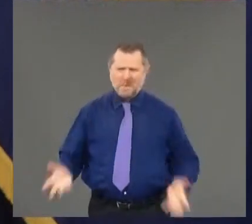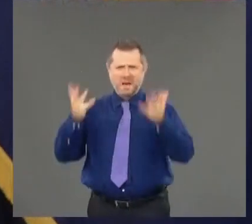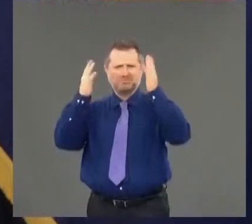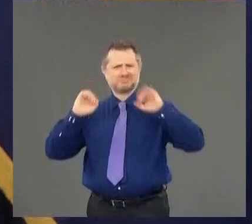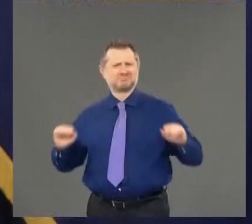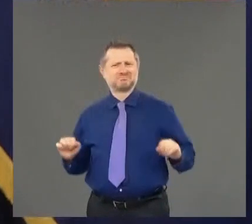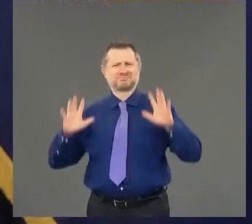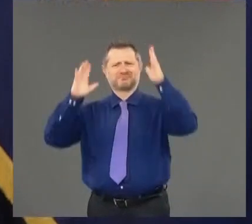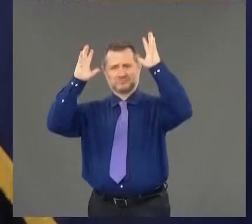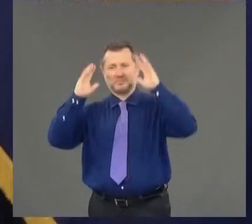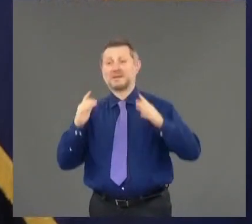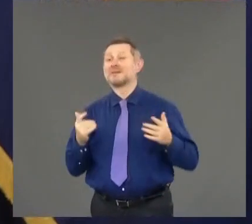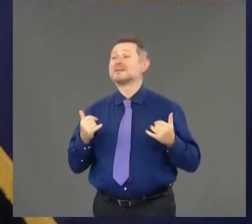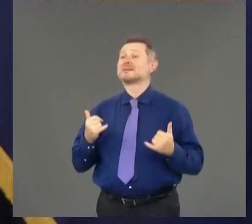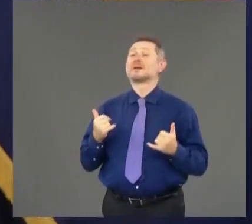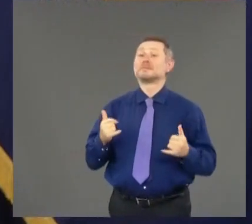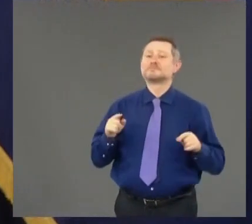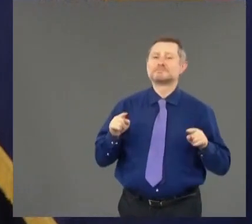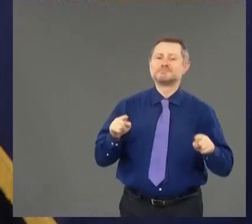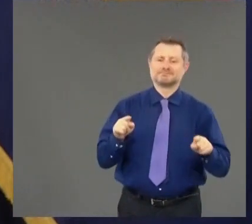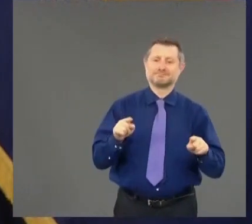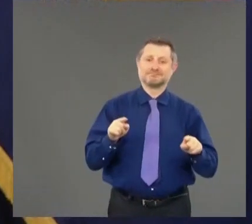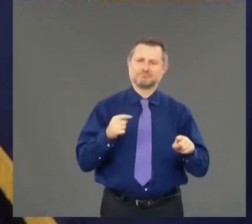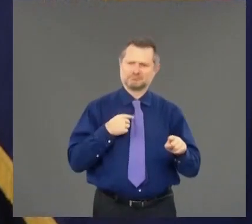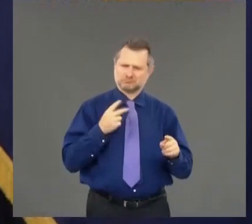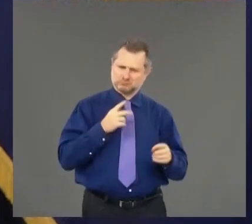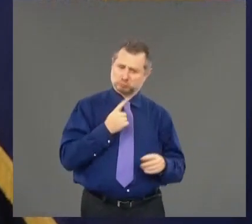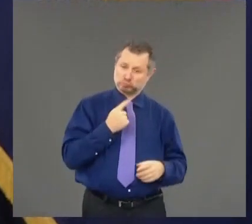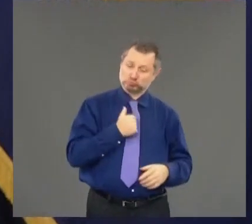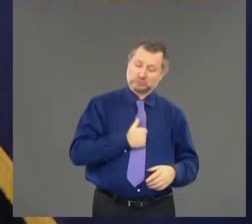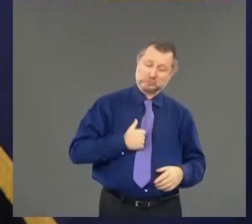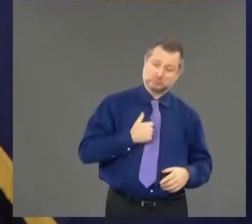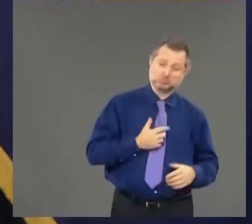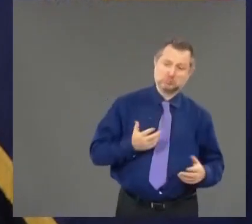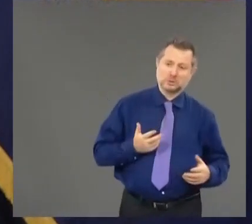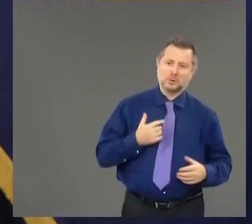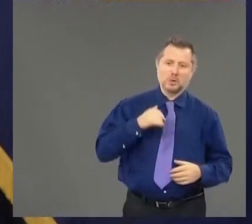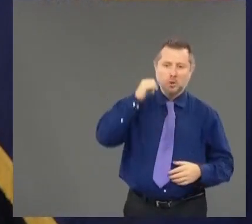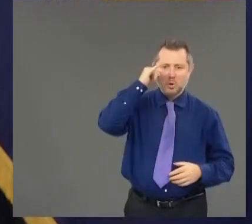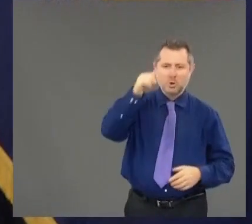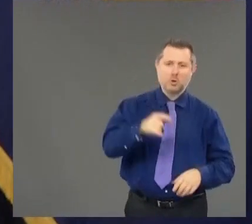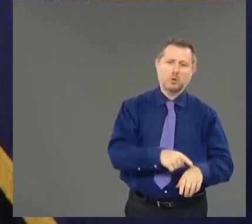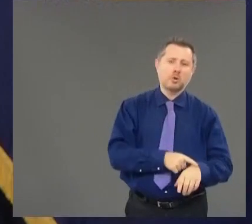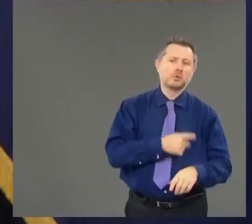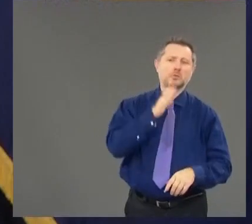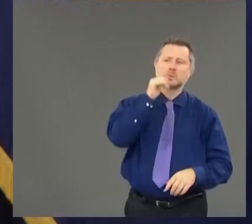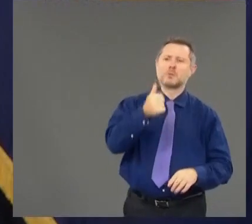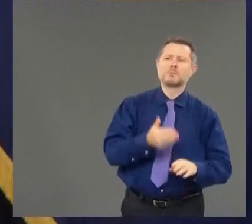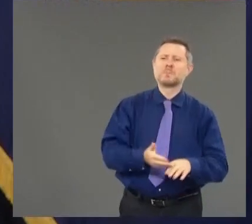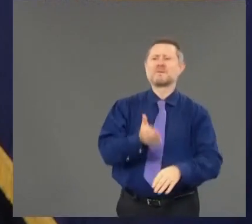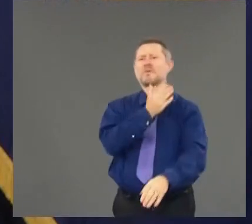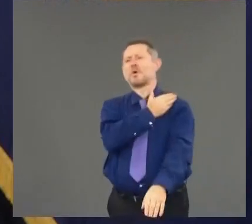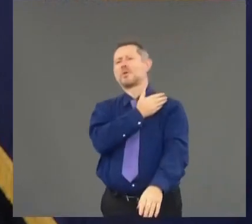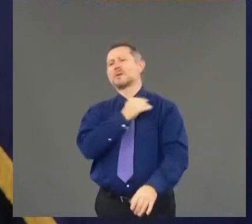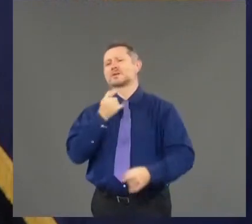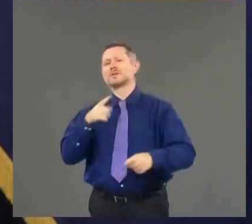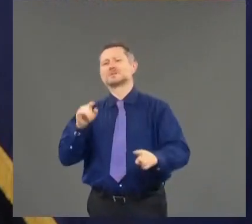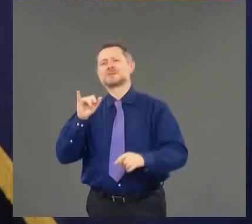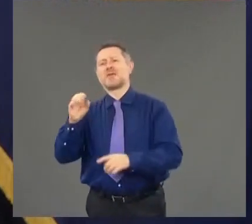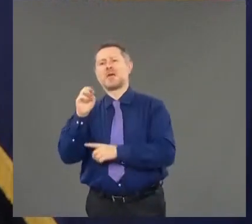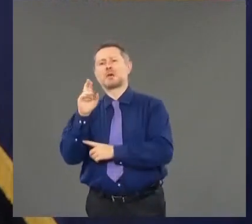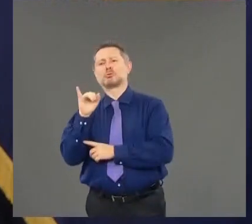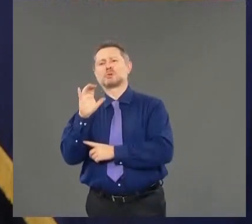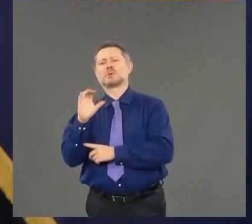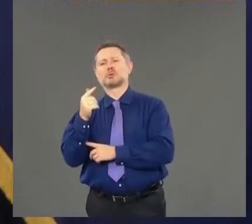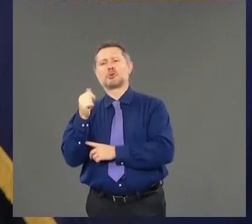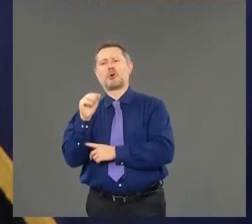Parenthetical, I'm sorry it took so long. Why couldn't we have done this after Eric Garner 6 years ago? Why couldn't we have done